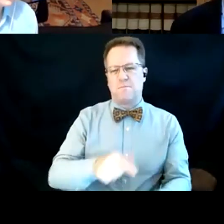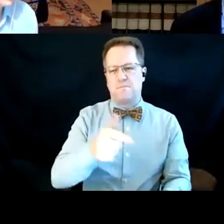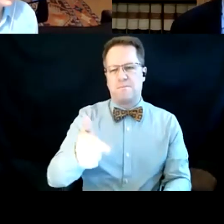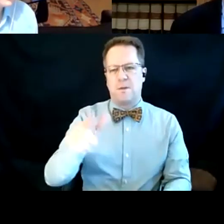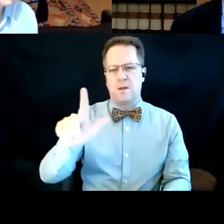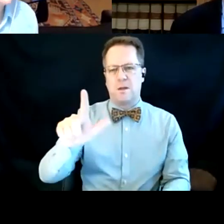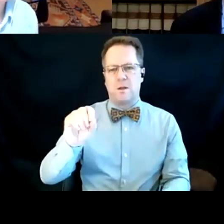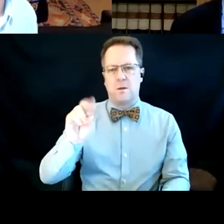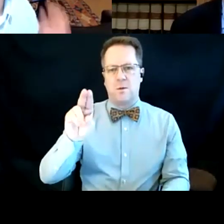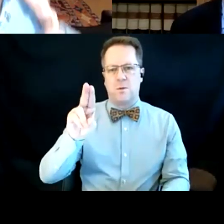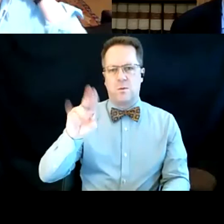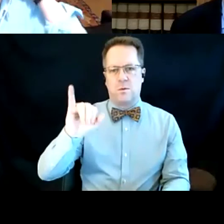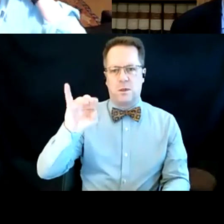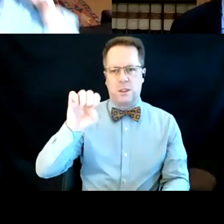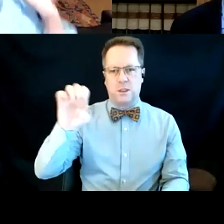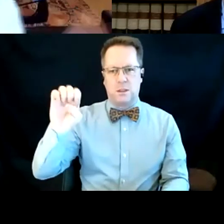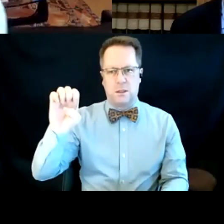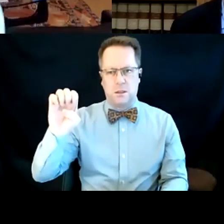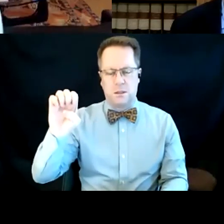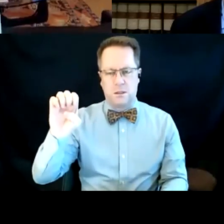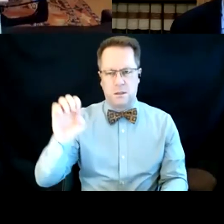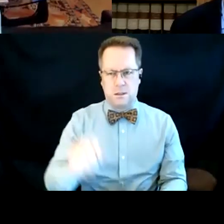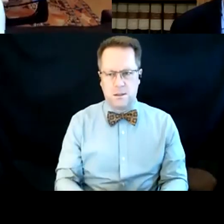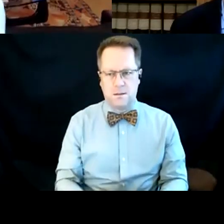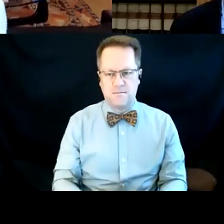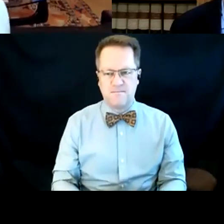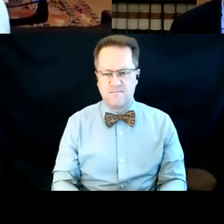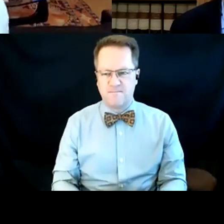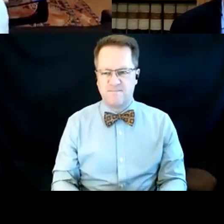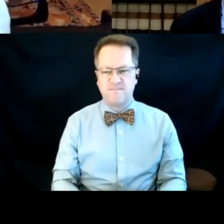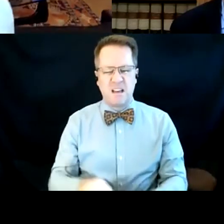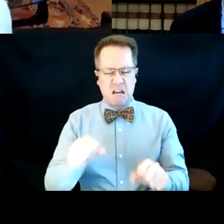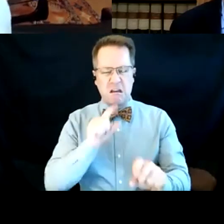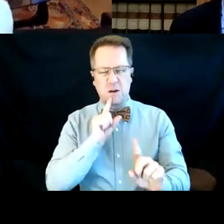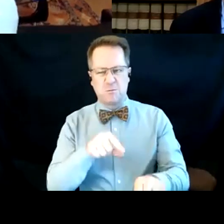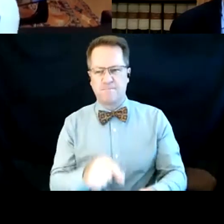her issue areas most especially.